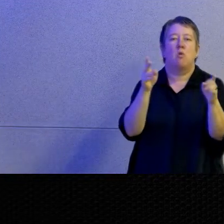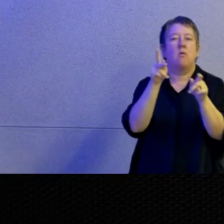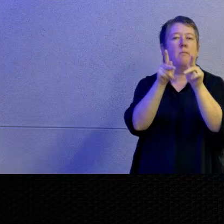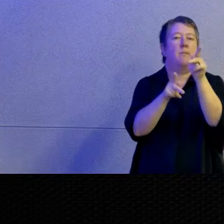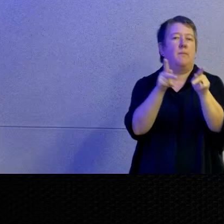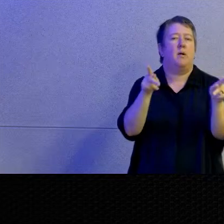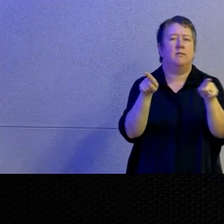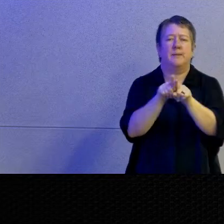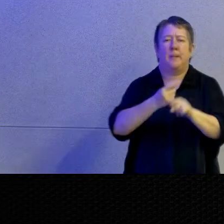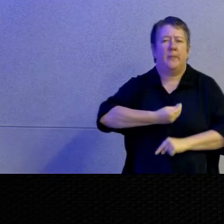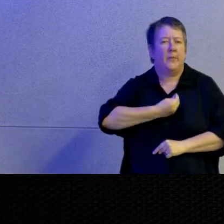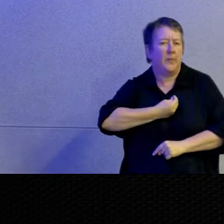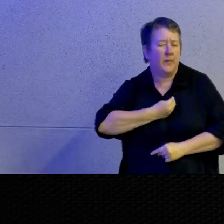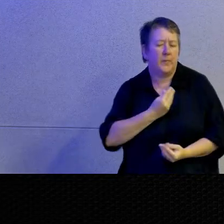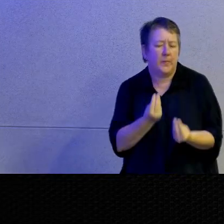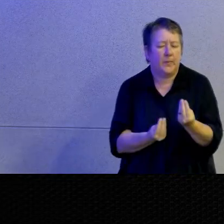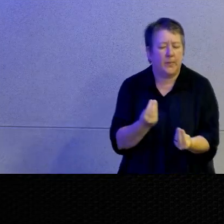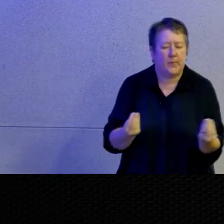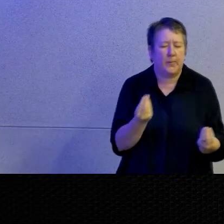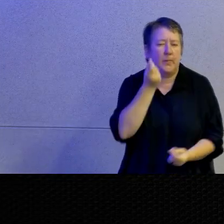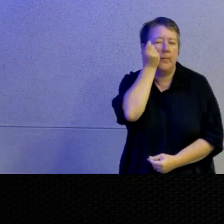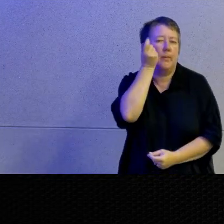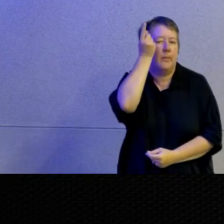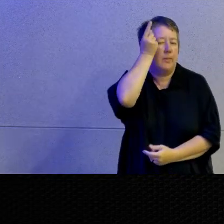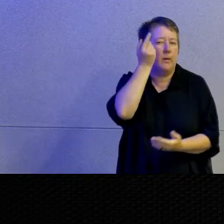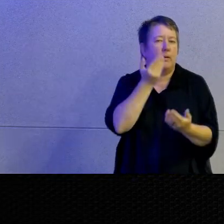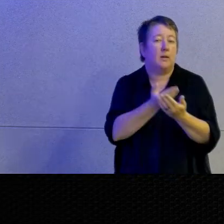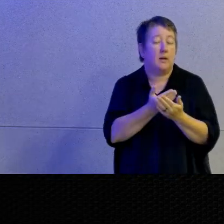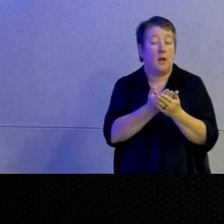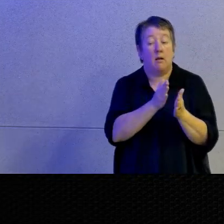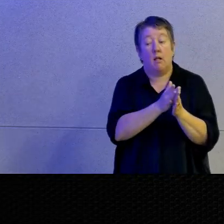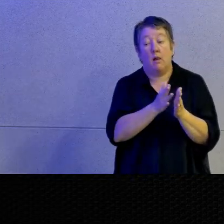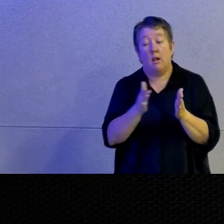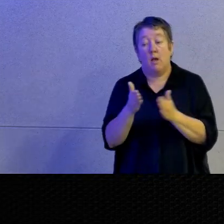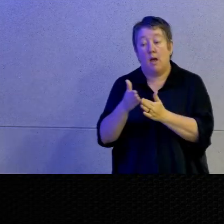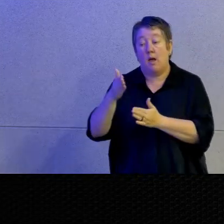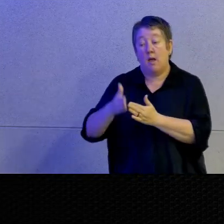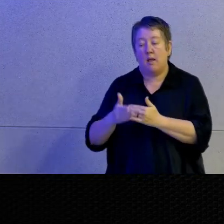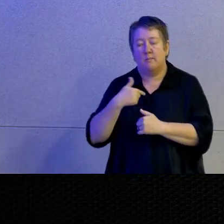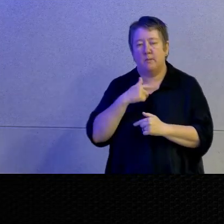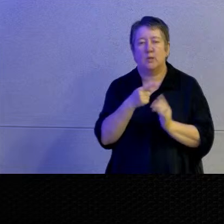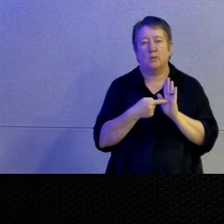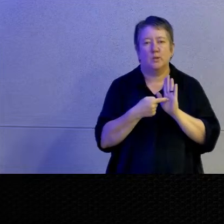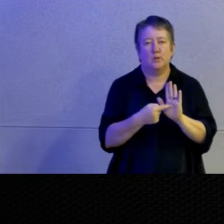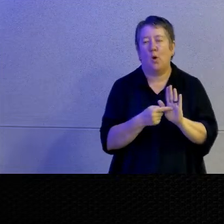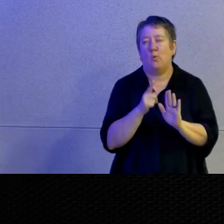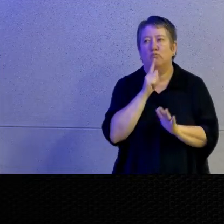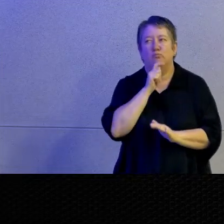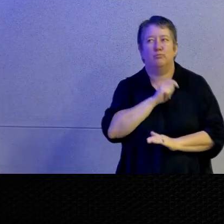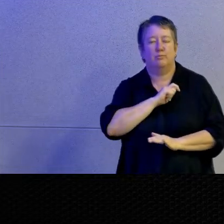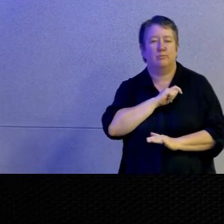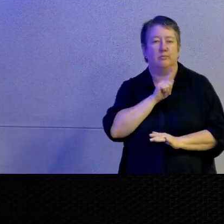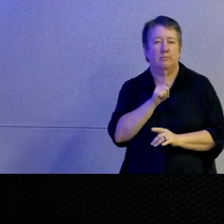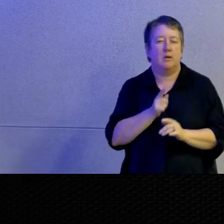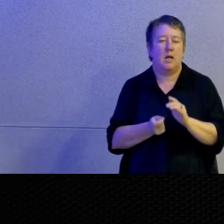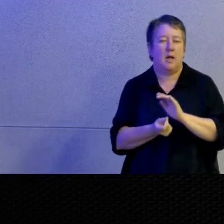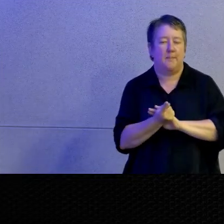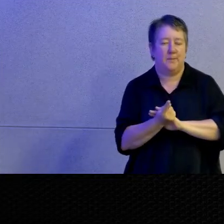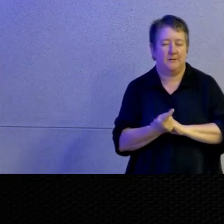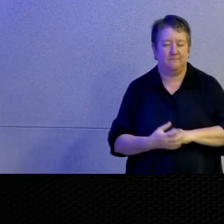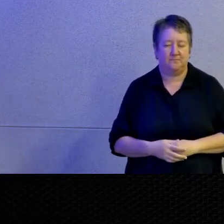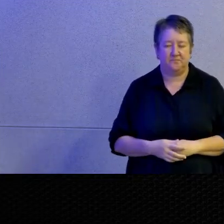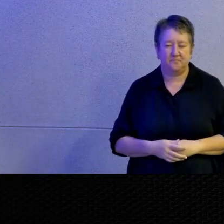they are excited. And I will show towards the end that indeed this is what is happening. There are